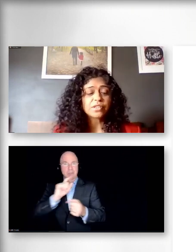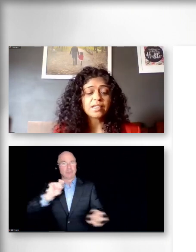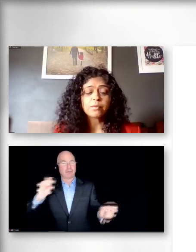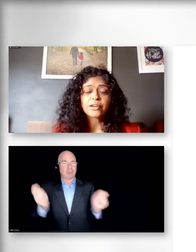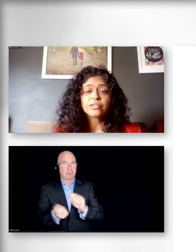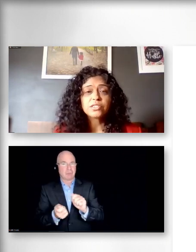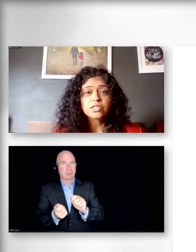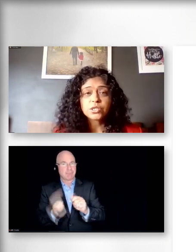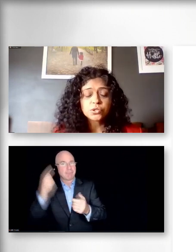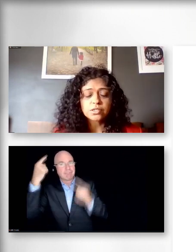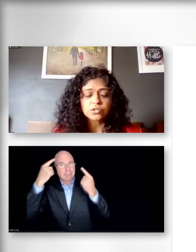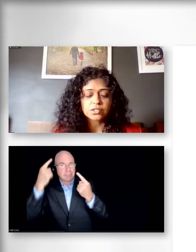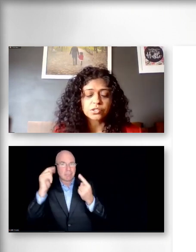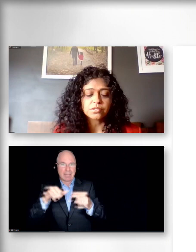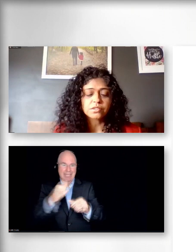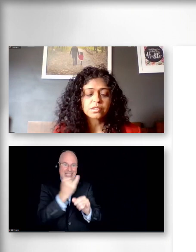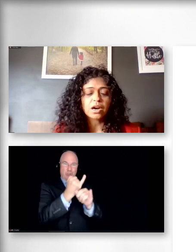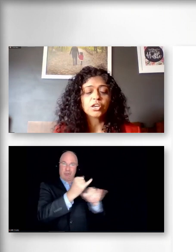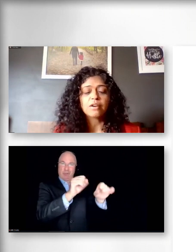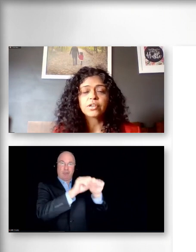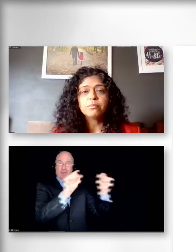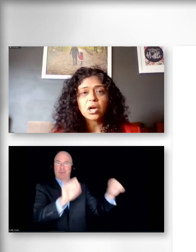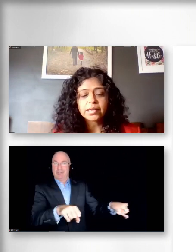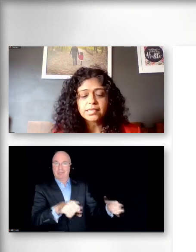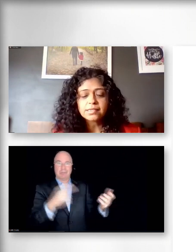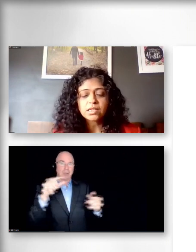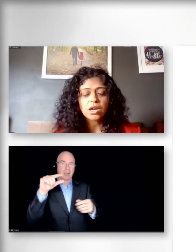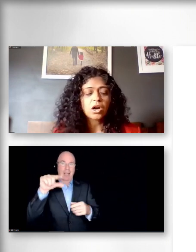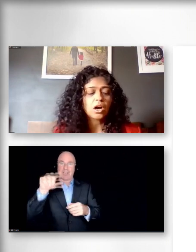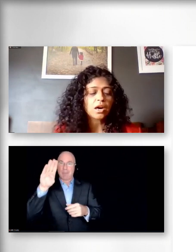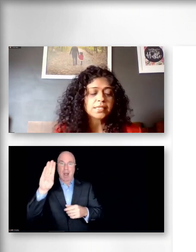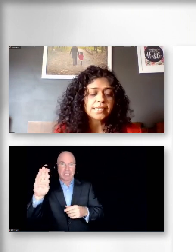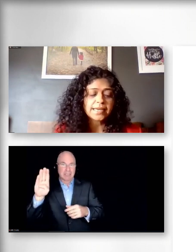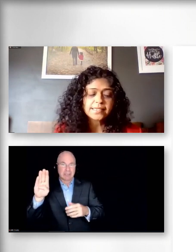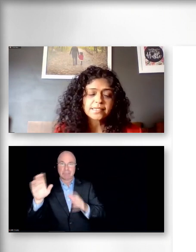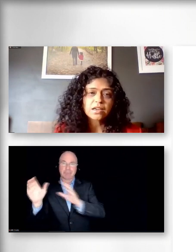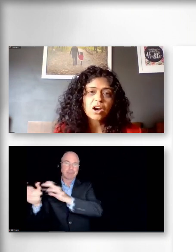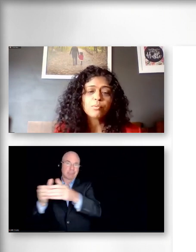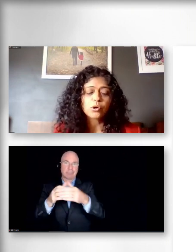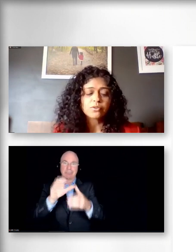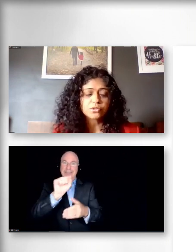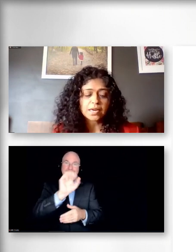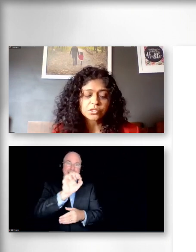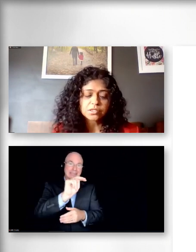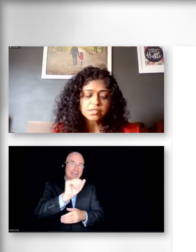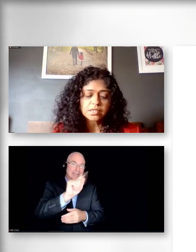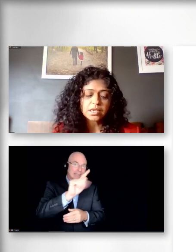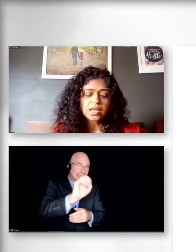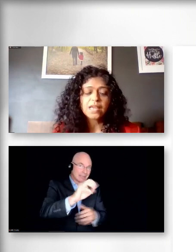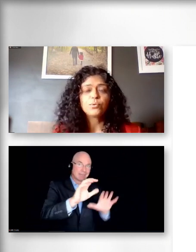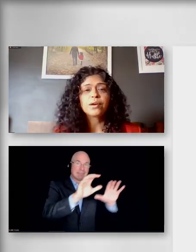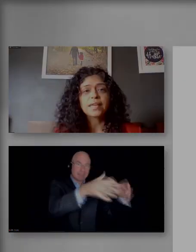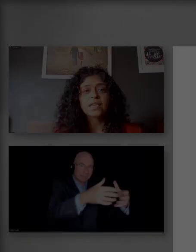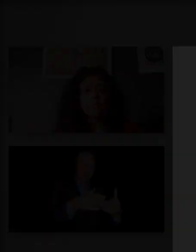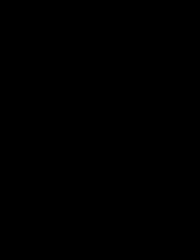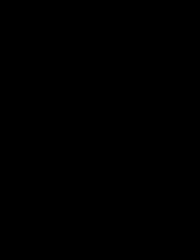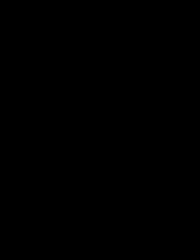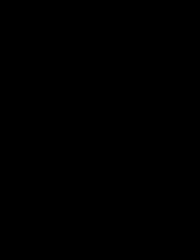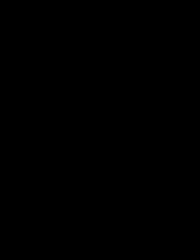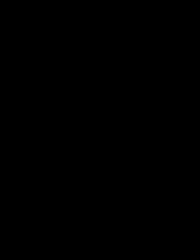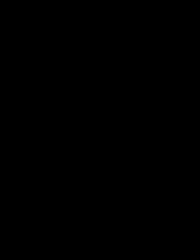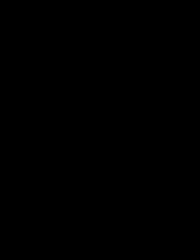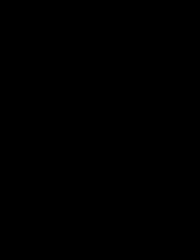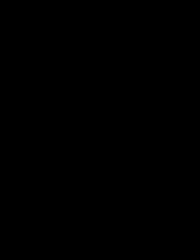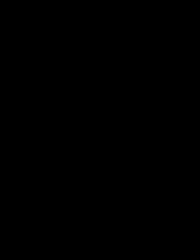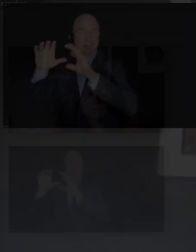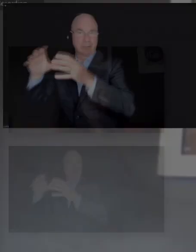we have to think about our institutional structures, our governing bodies, our Senate, our board of directors, if we're thinking about